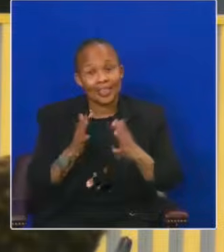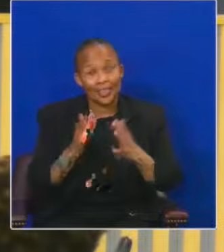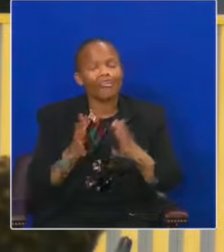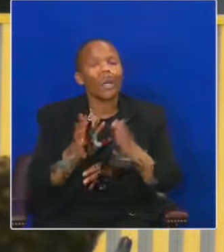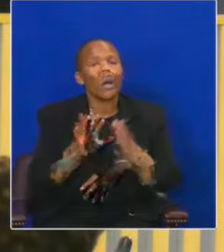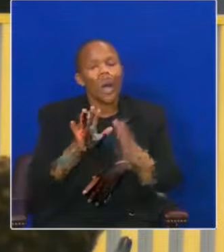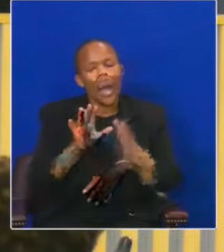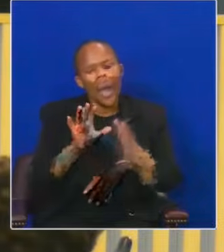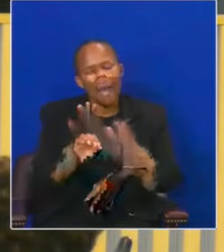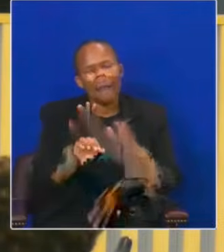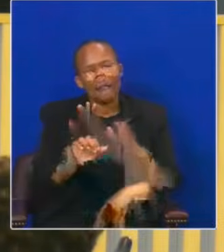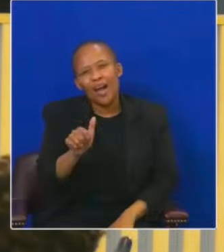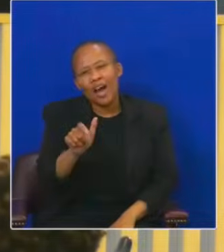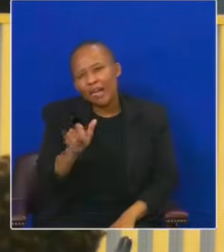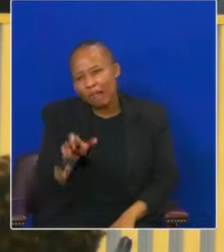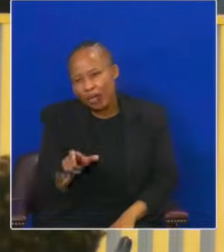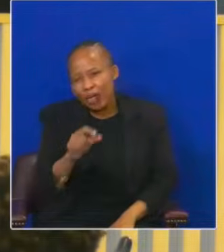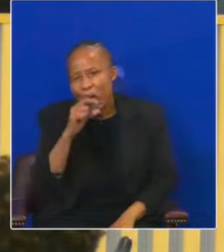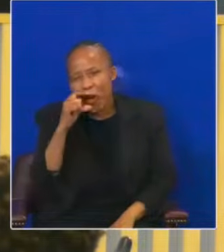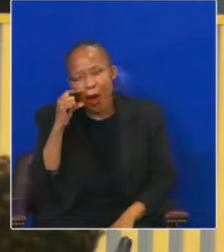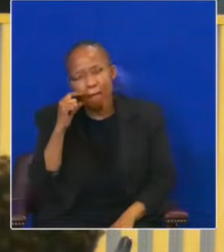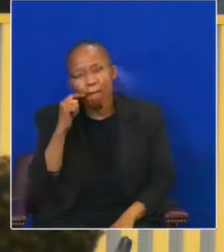Mawetu Sankobe,